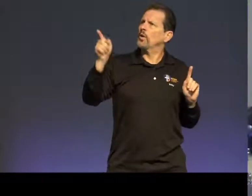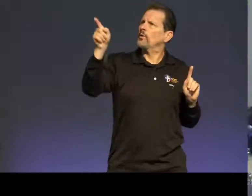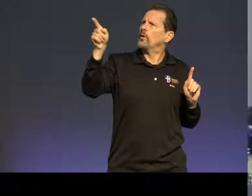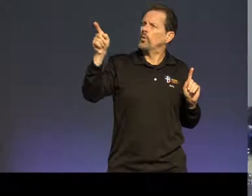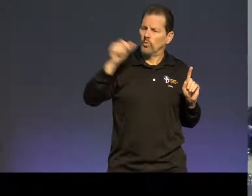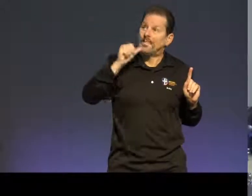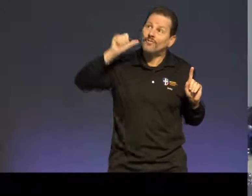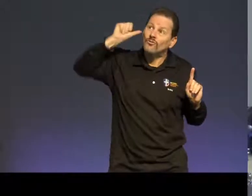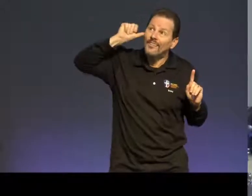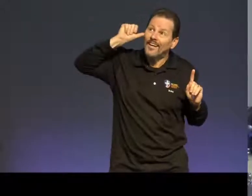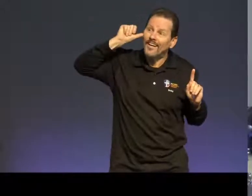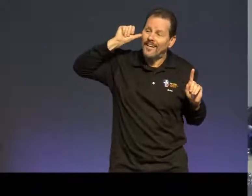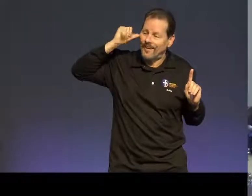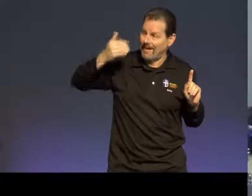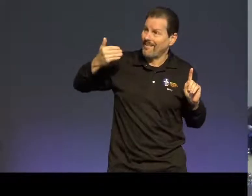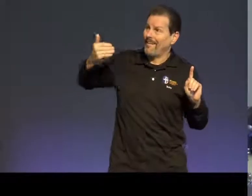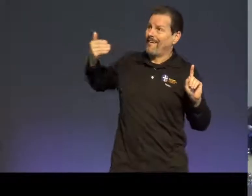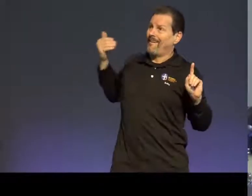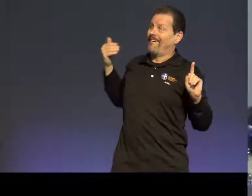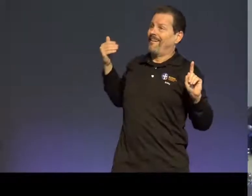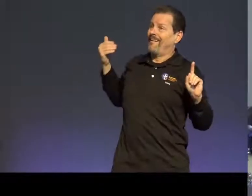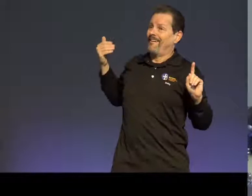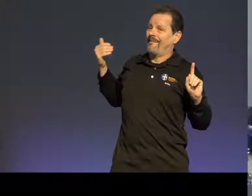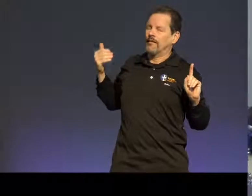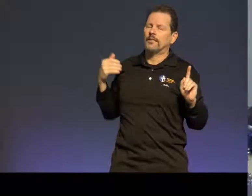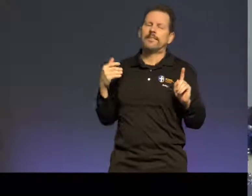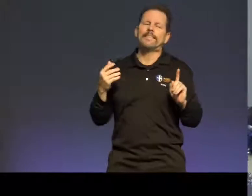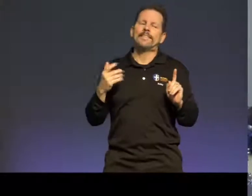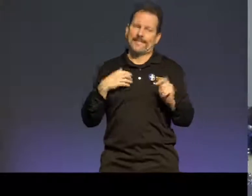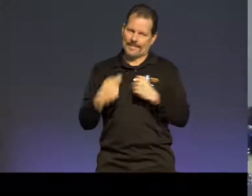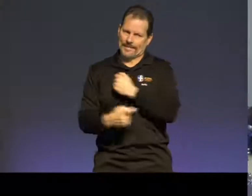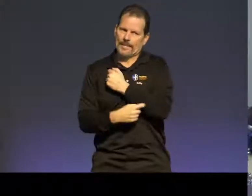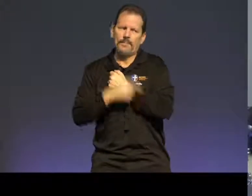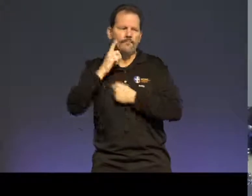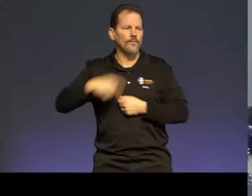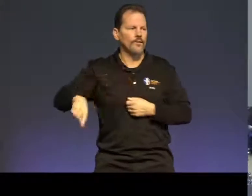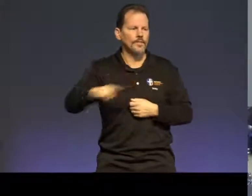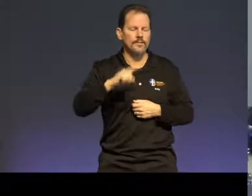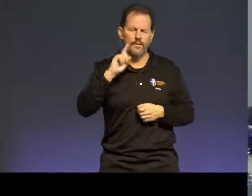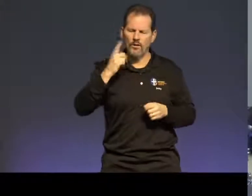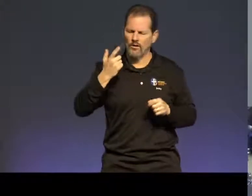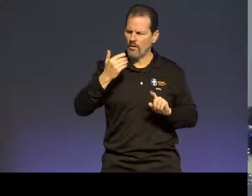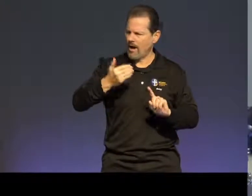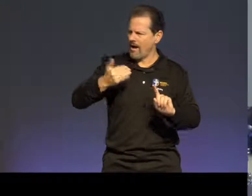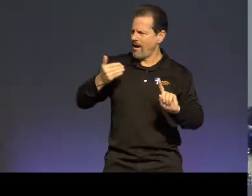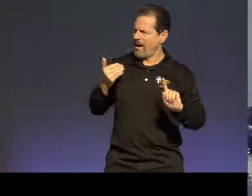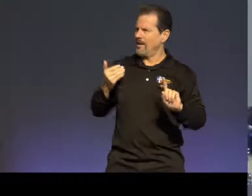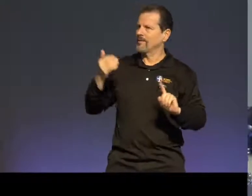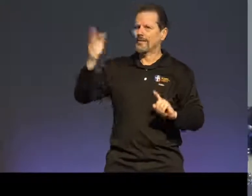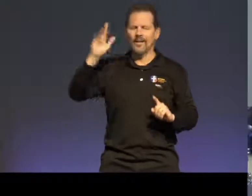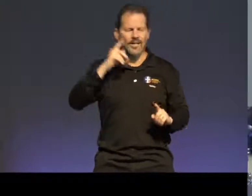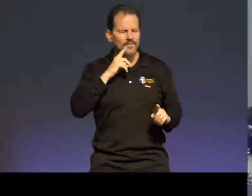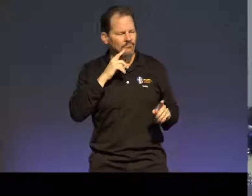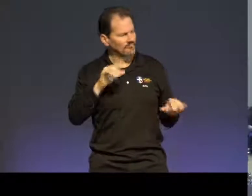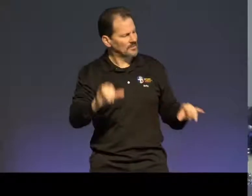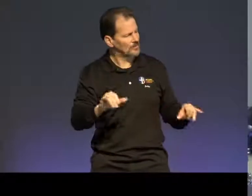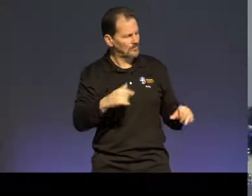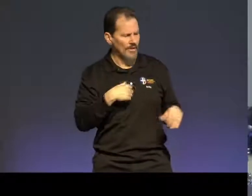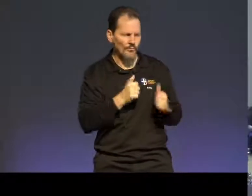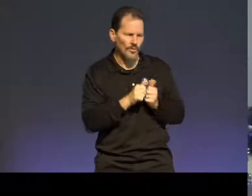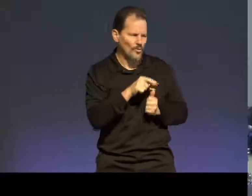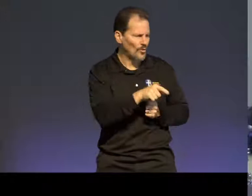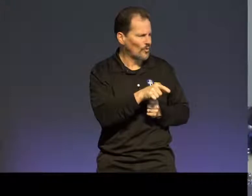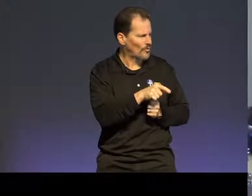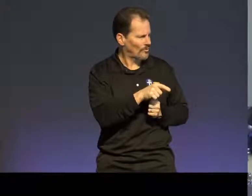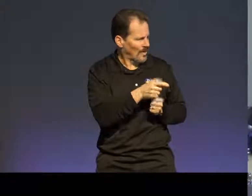And it's so easy for us to say, God, where were you when this happened? And God says, I'm still with you now. And I'm